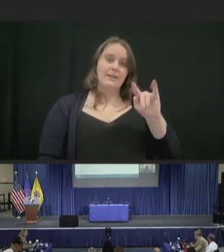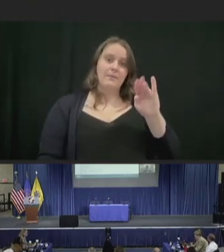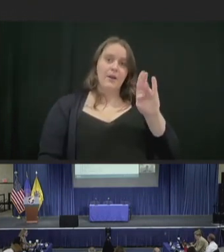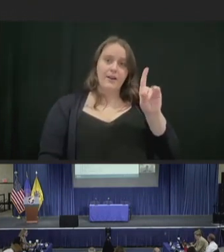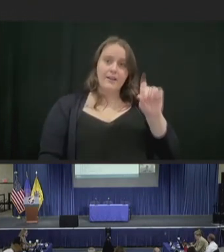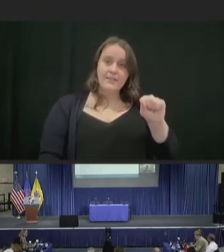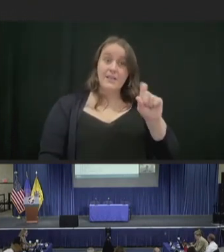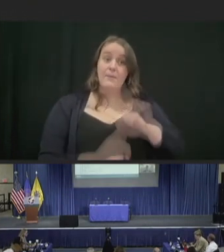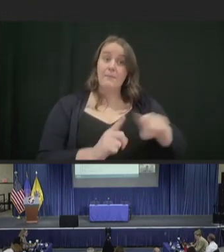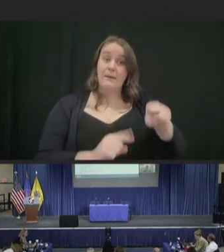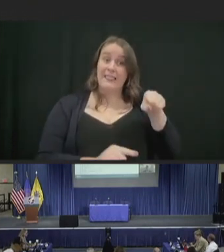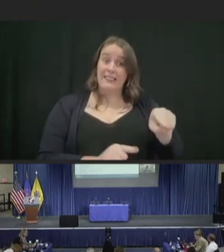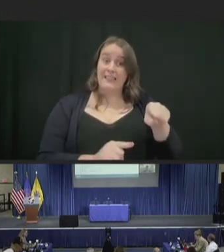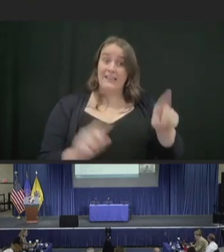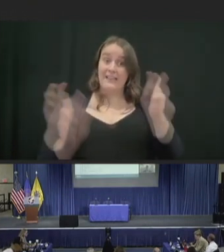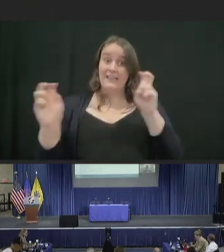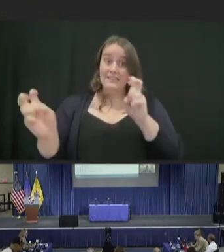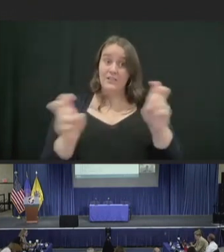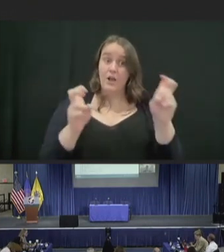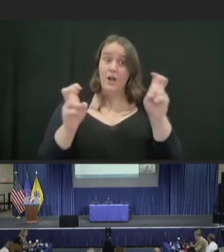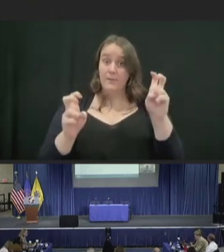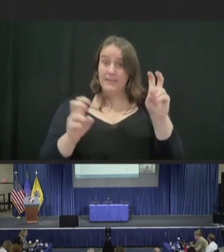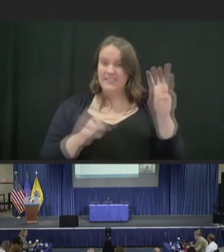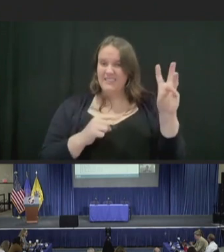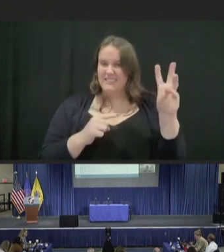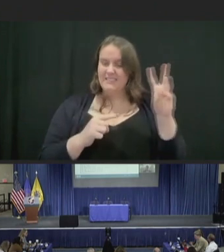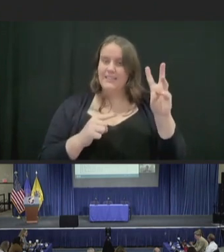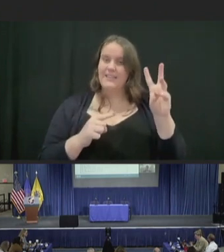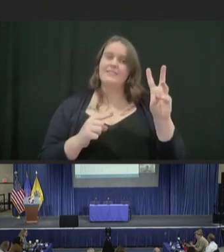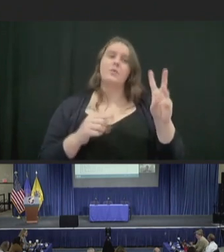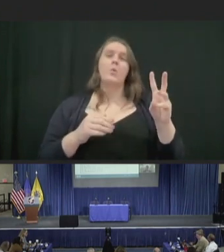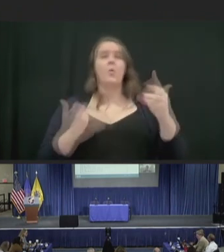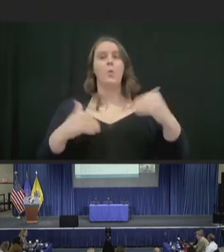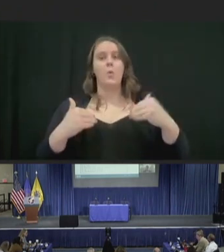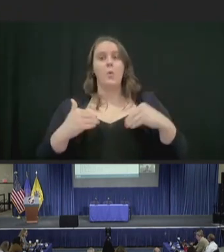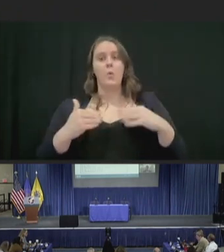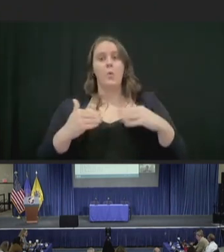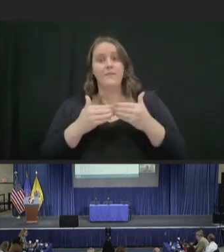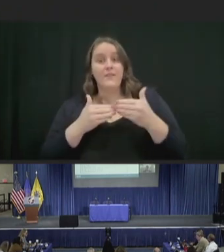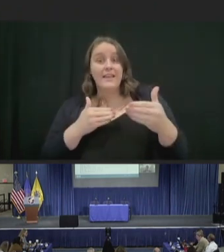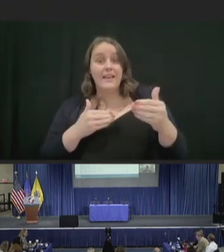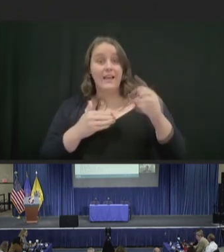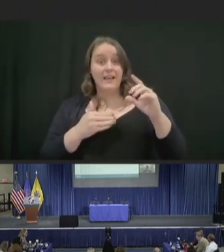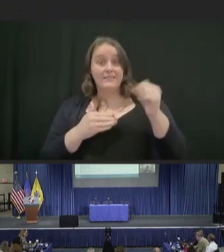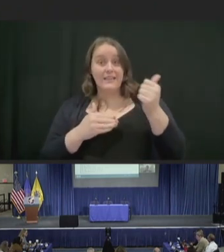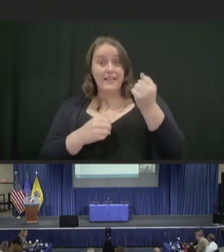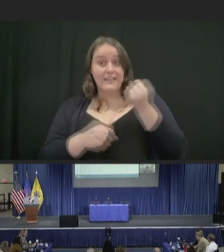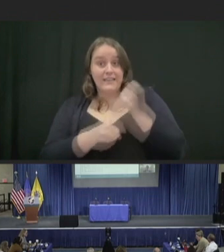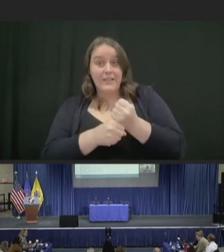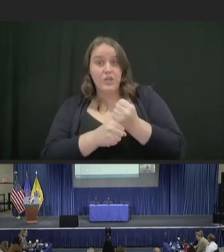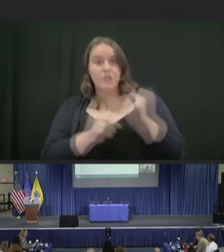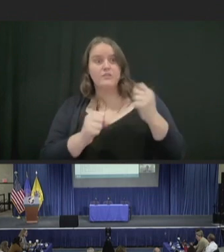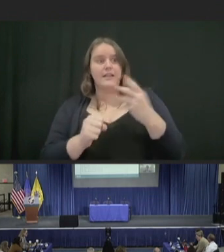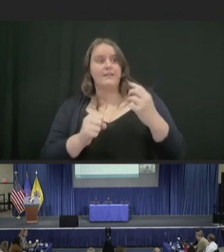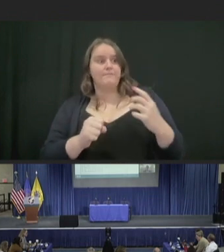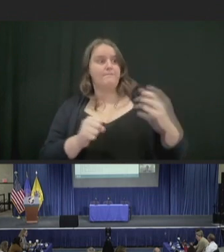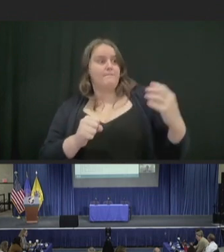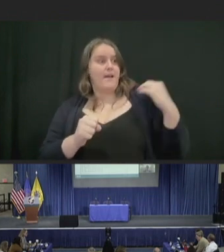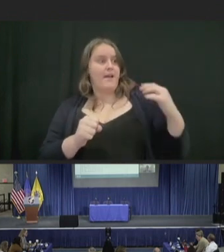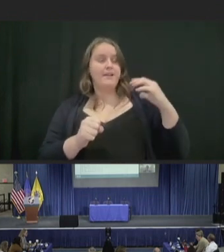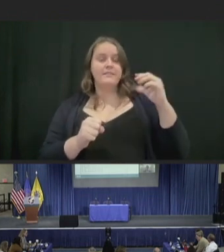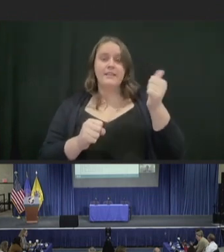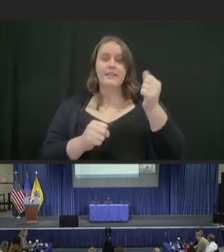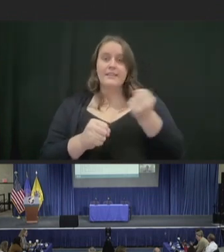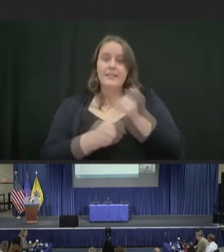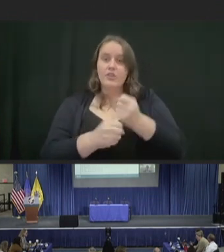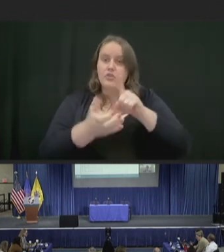which progress over the past decade will be presented to you by my colleagues in a moment. And